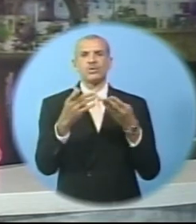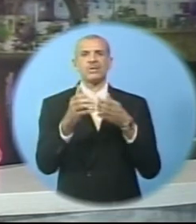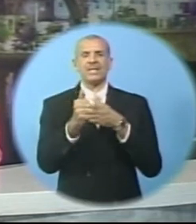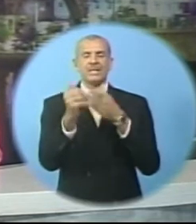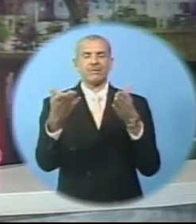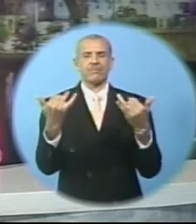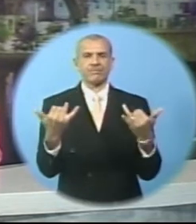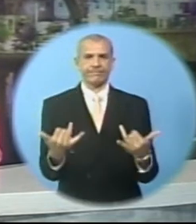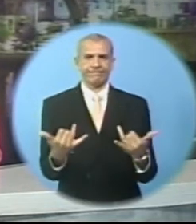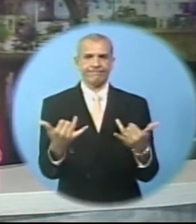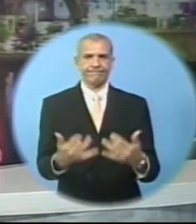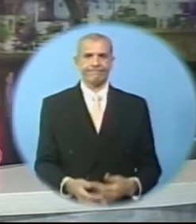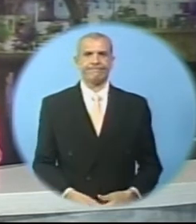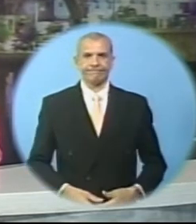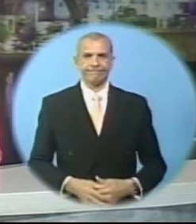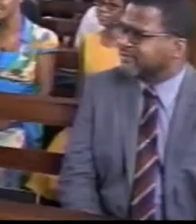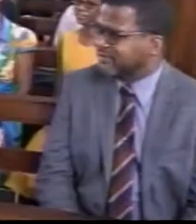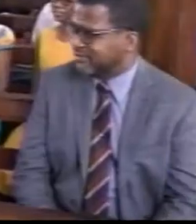times.